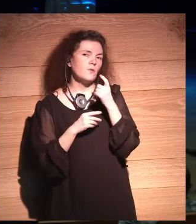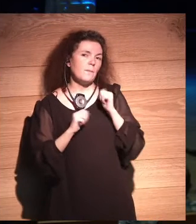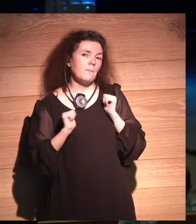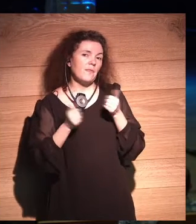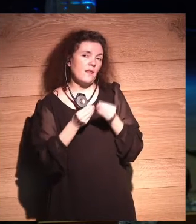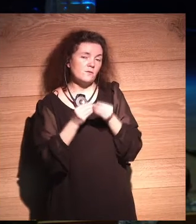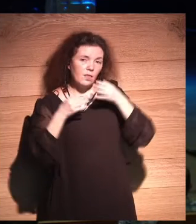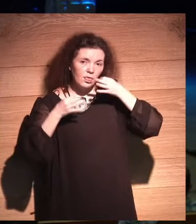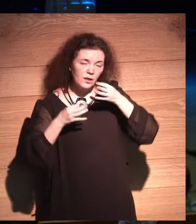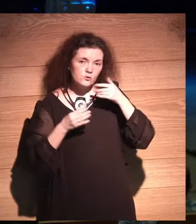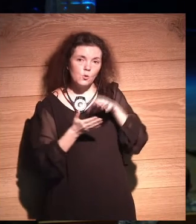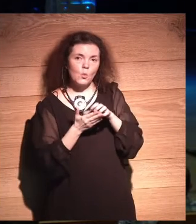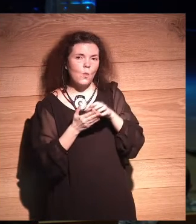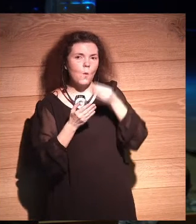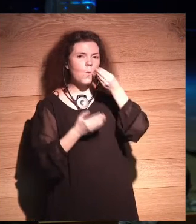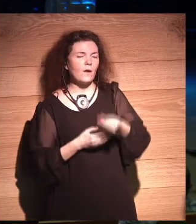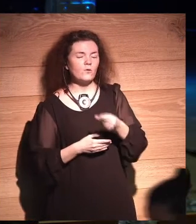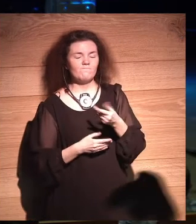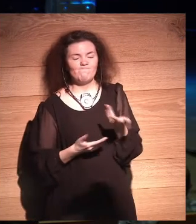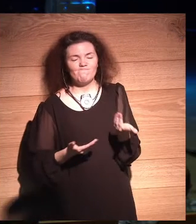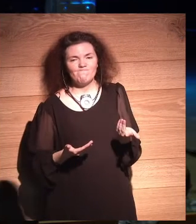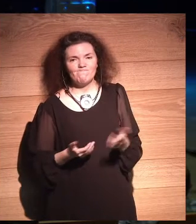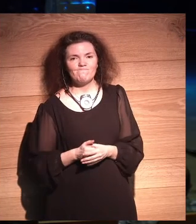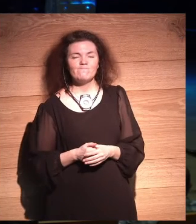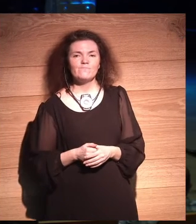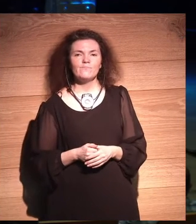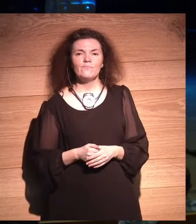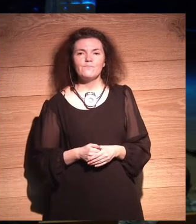Sí, el señor de atrás, espera que estaba en...